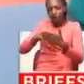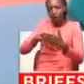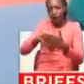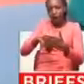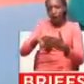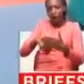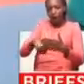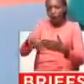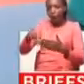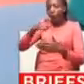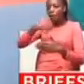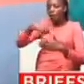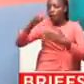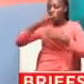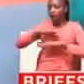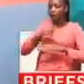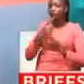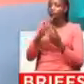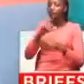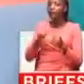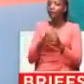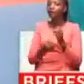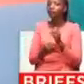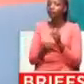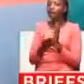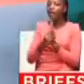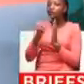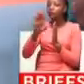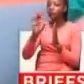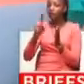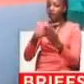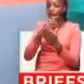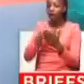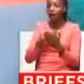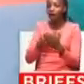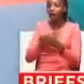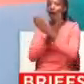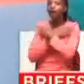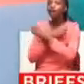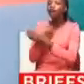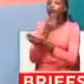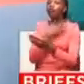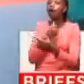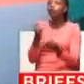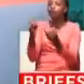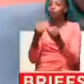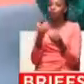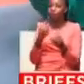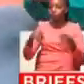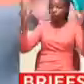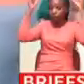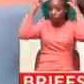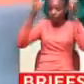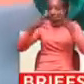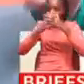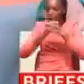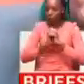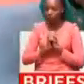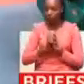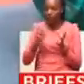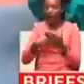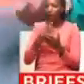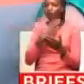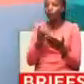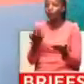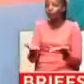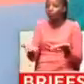us your experience. You have a friend who tries to initiate you into devil worship so that you can actually get to grow